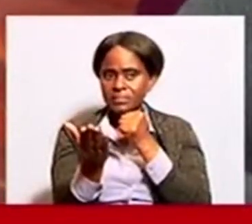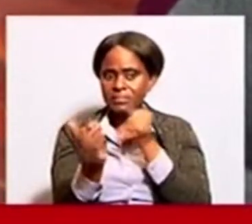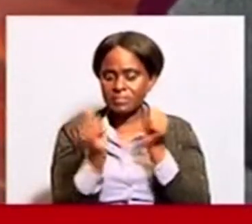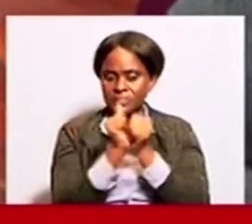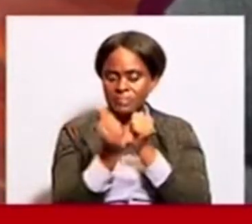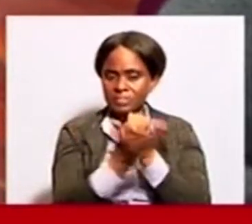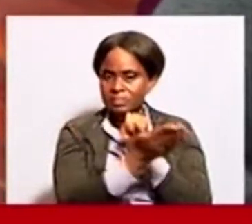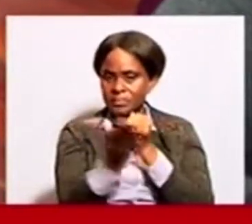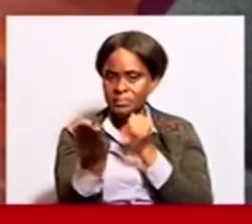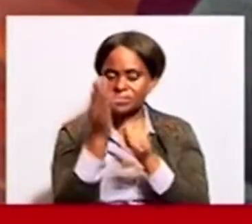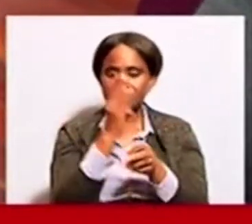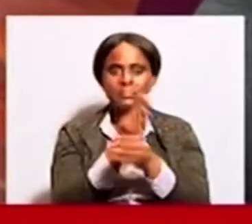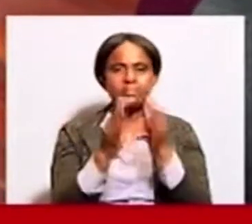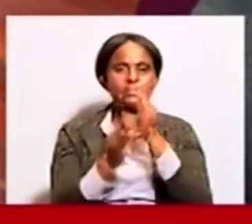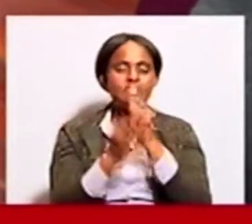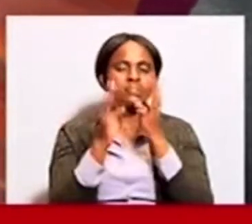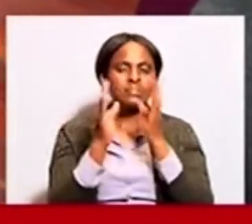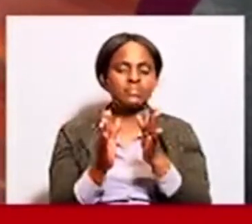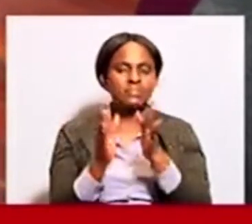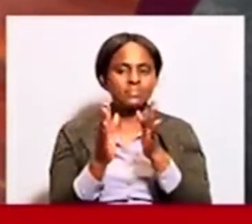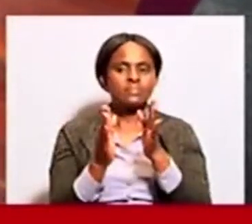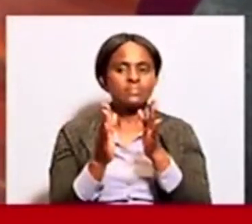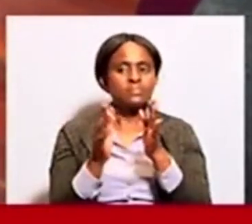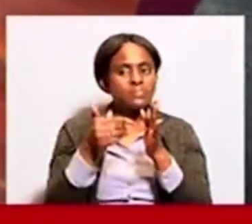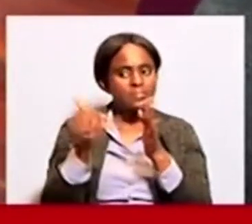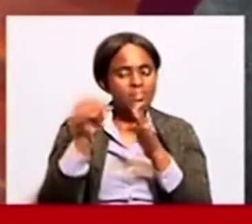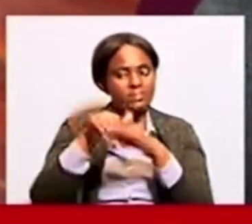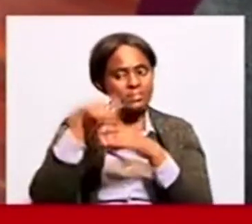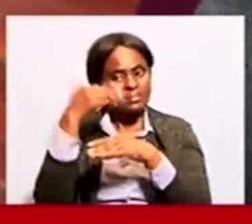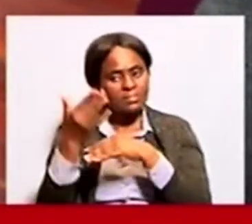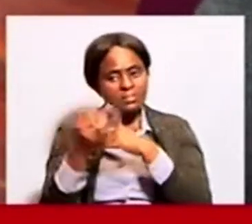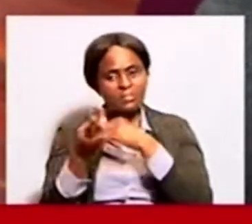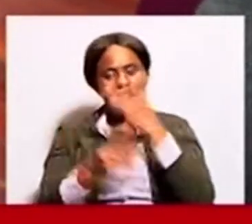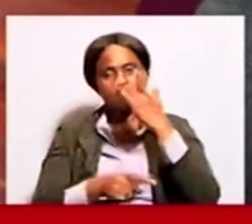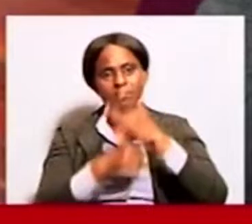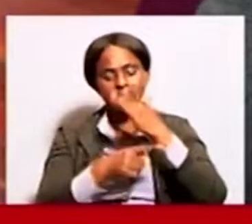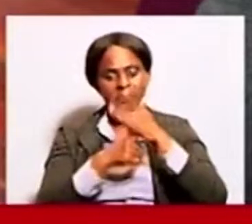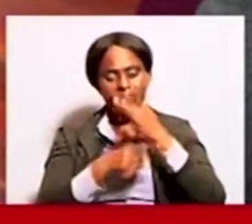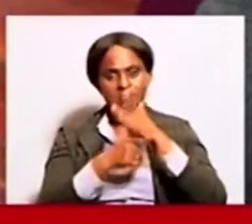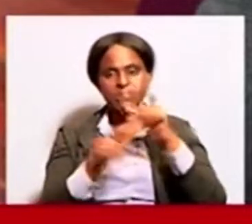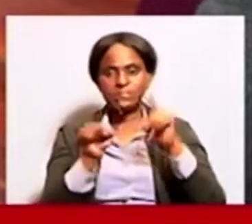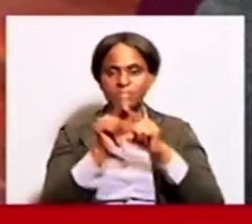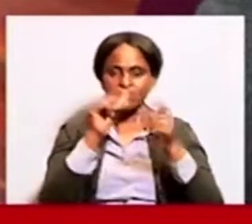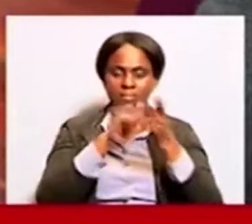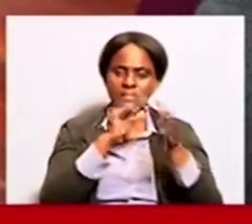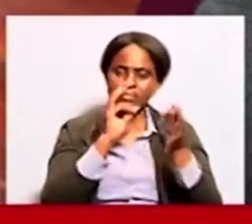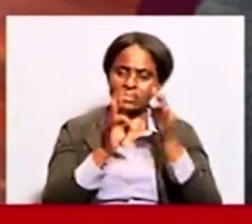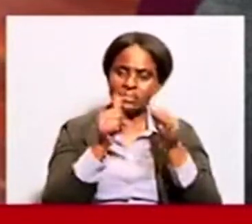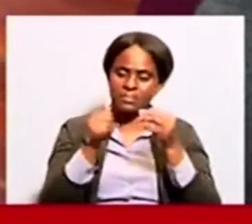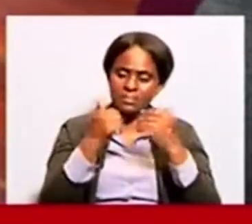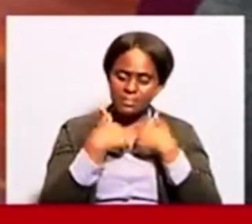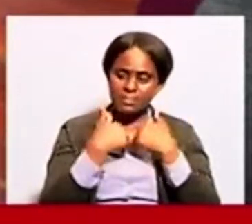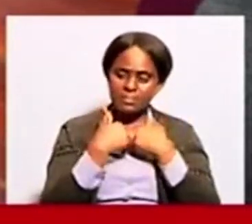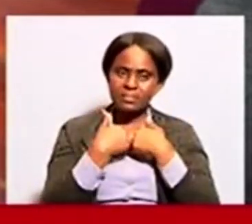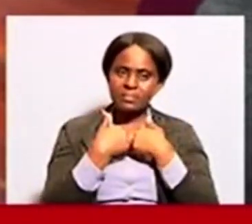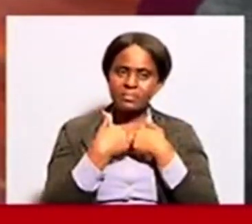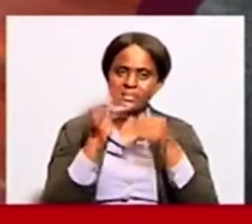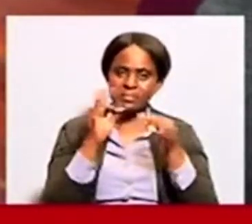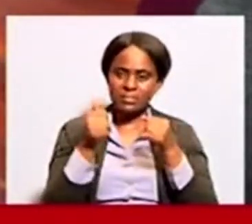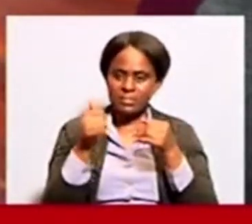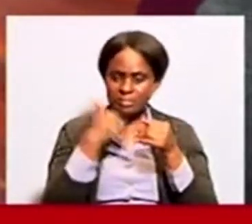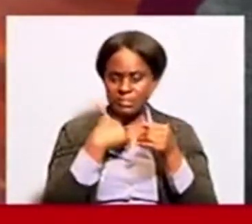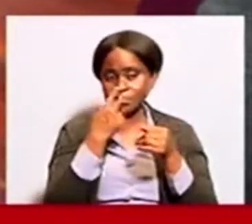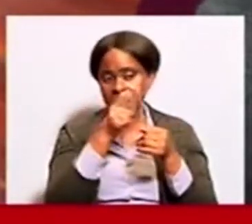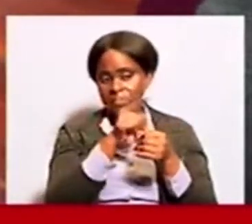this contractor. Apparently, he was out of town, and if you have